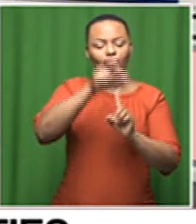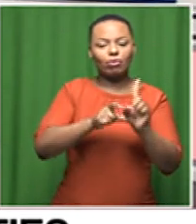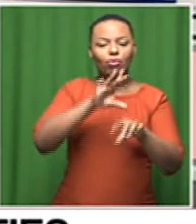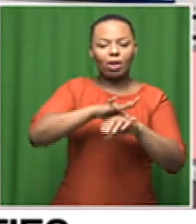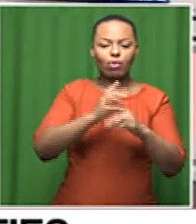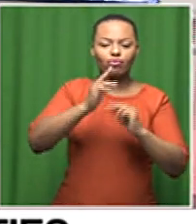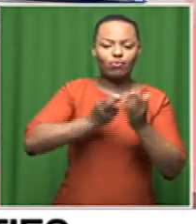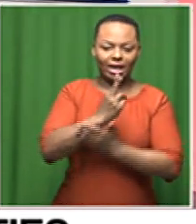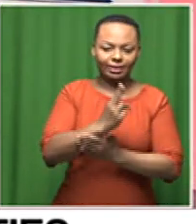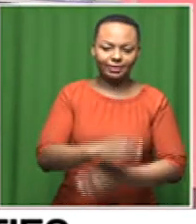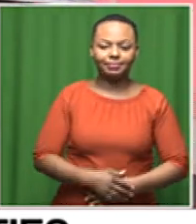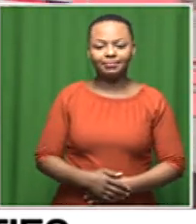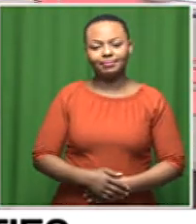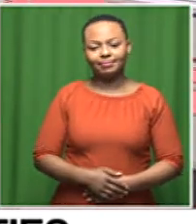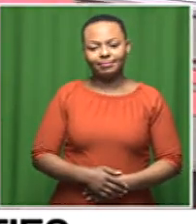after the ad break.